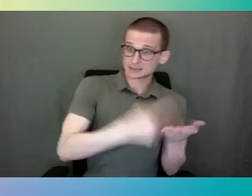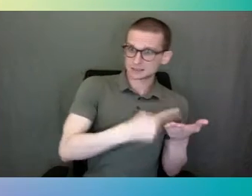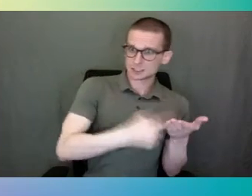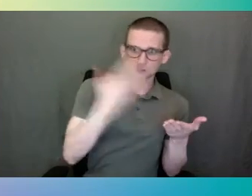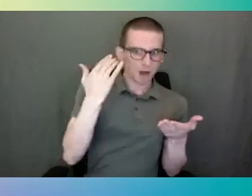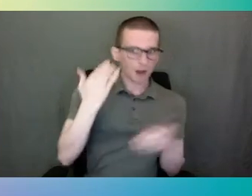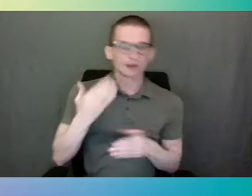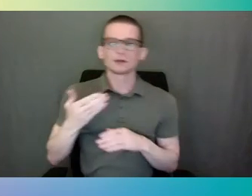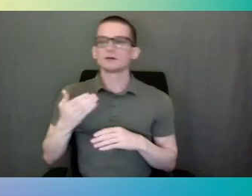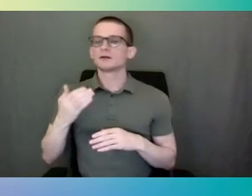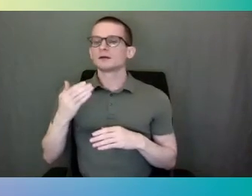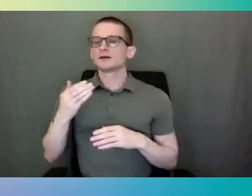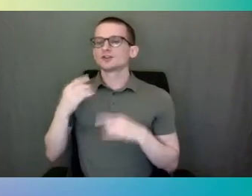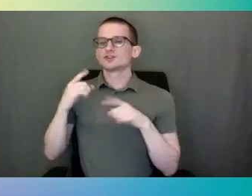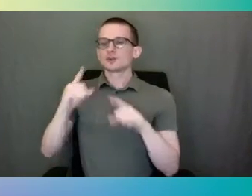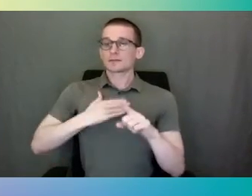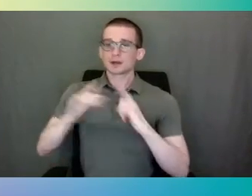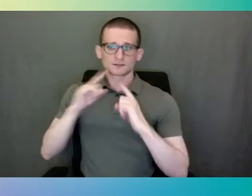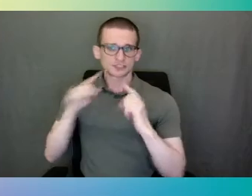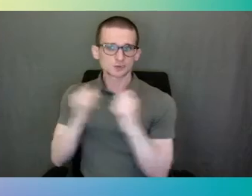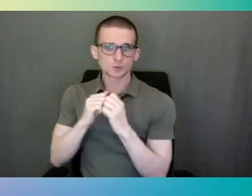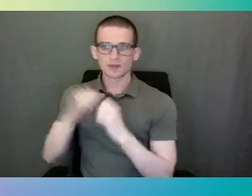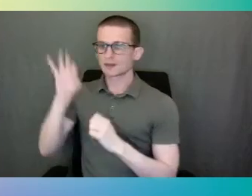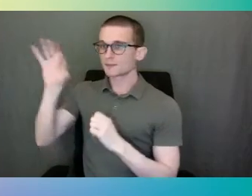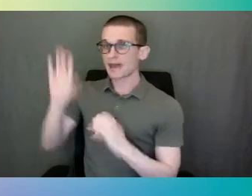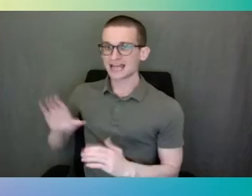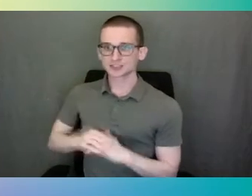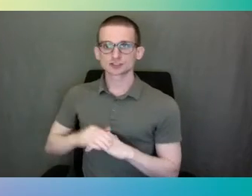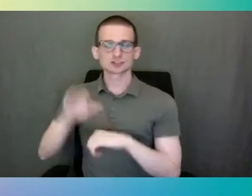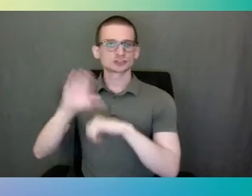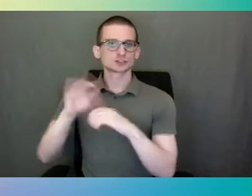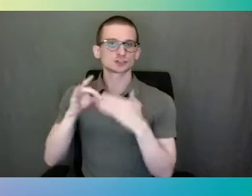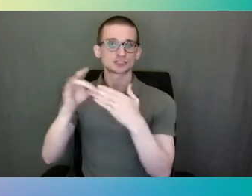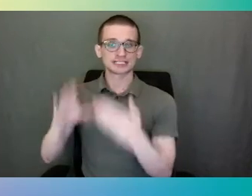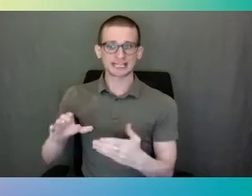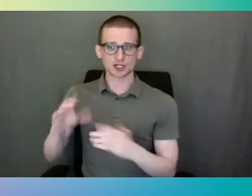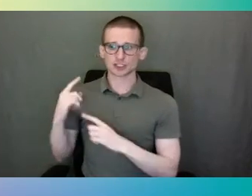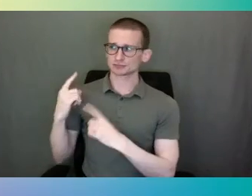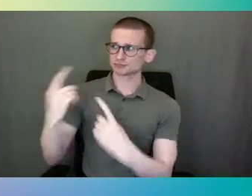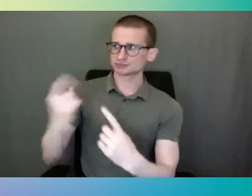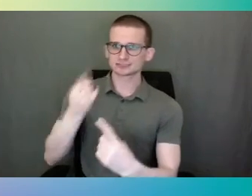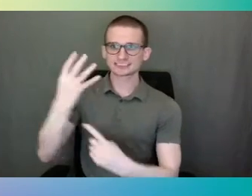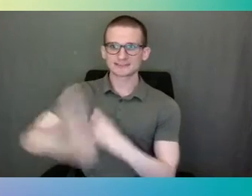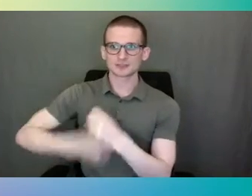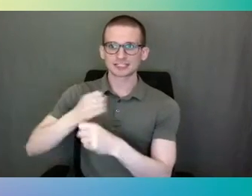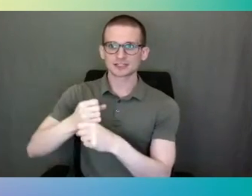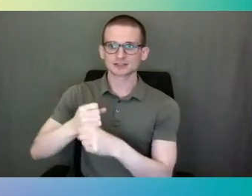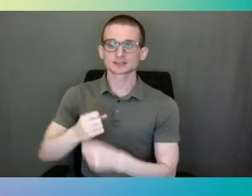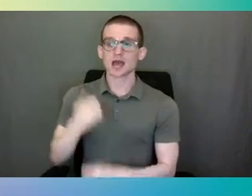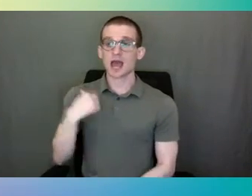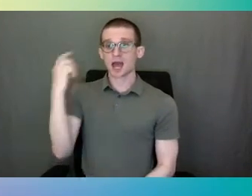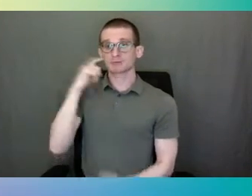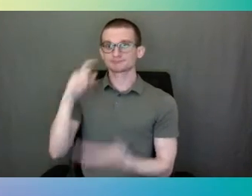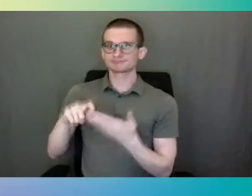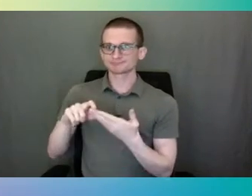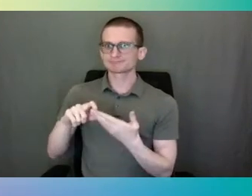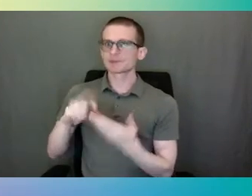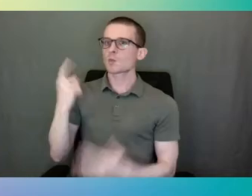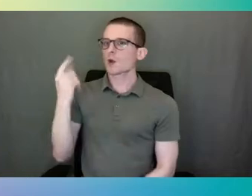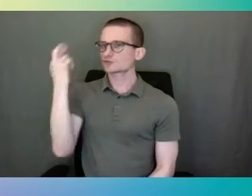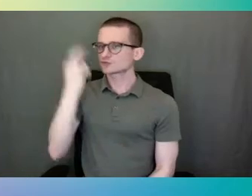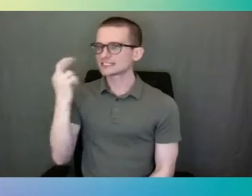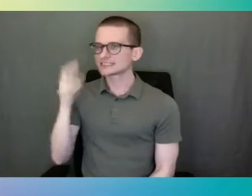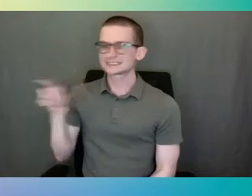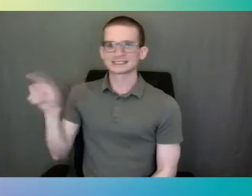with pastors and church leaders over the past several years, I've realized one of the reasons that they're not able to kind of move on